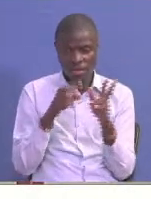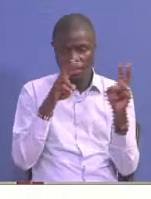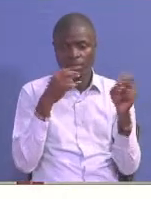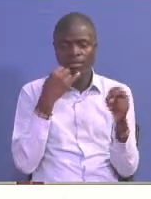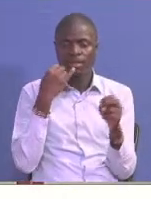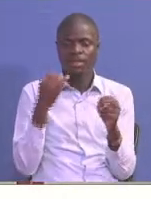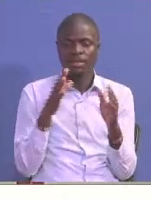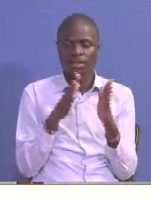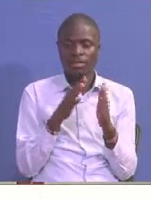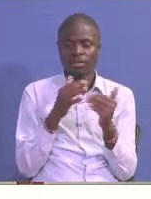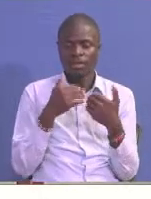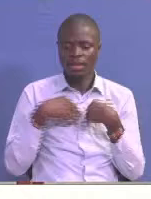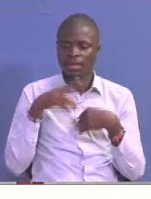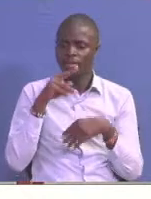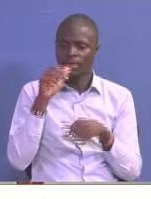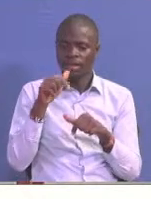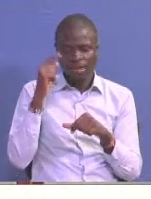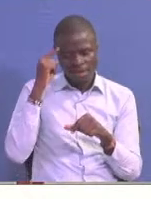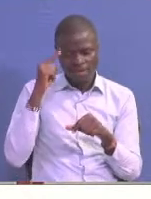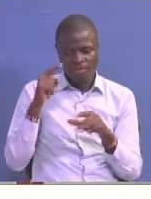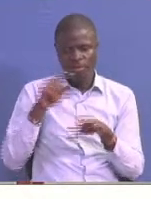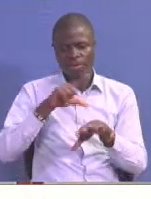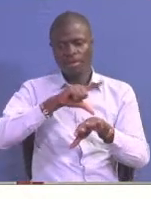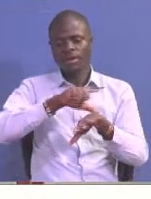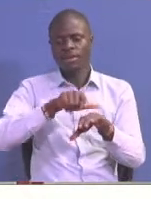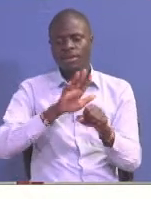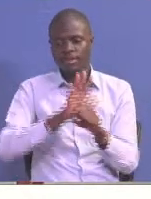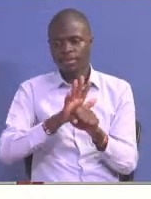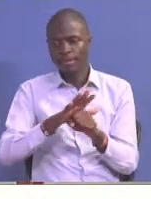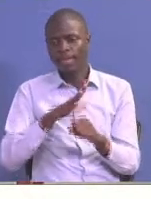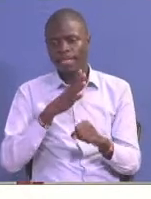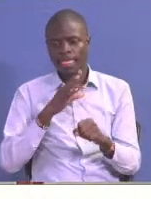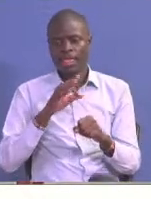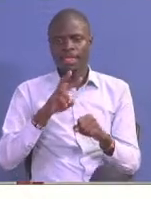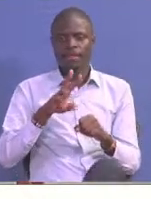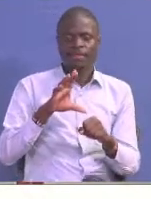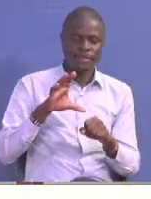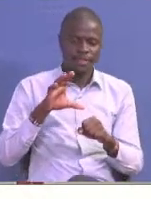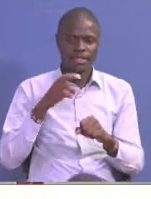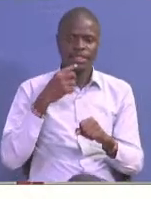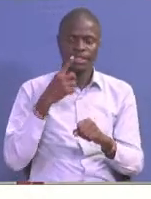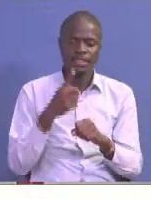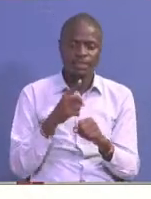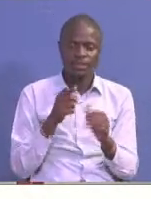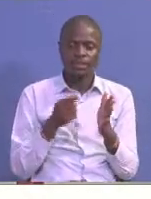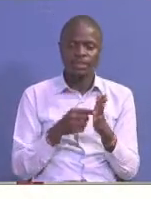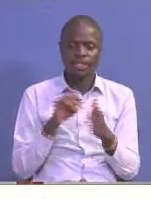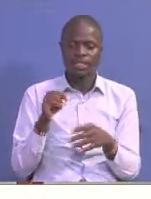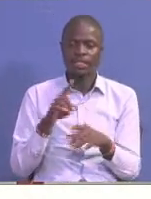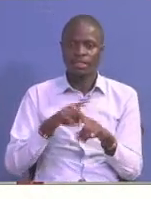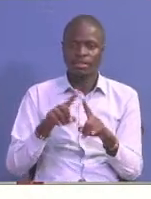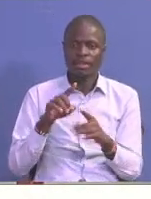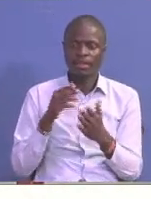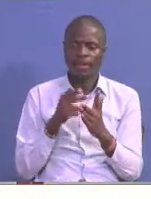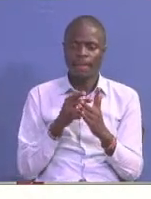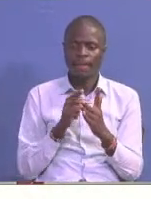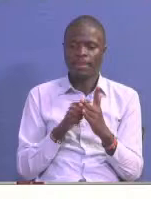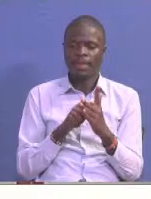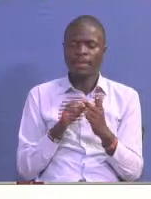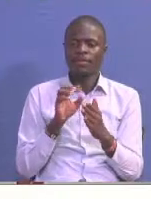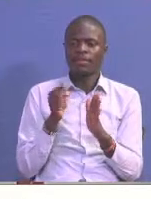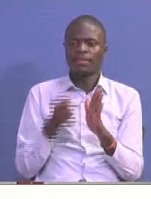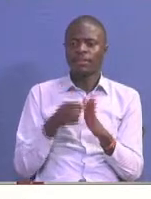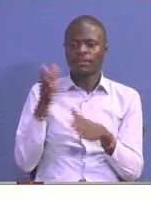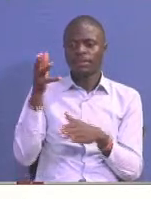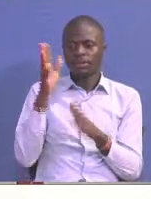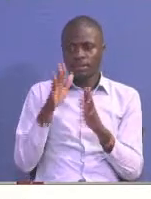interesting. We can be here for hours. And like the Vice Chancellor said, this is just the beginning of this lecture. So